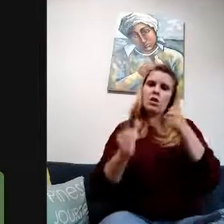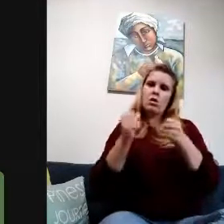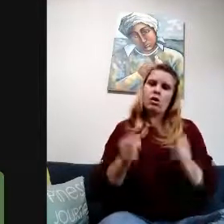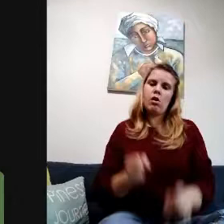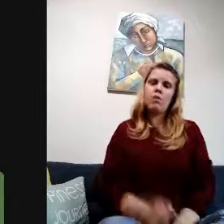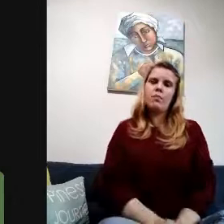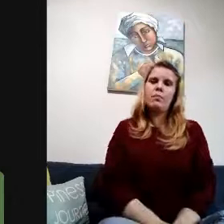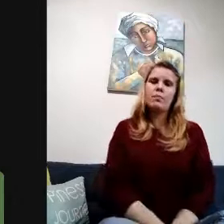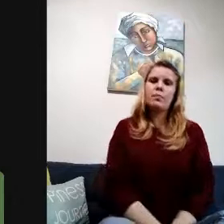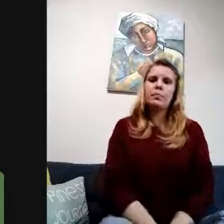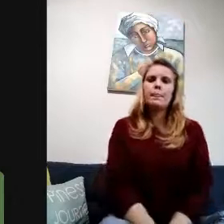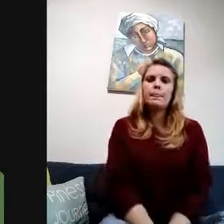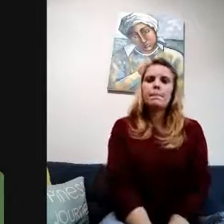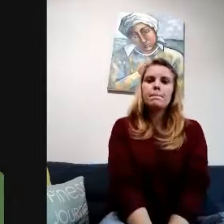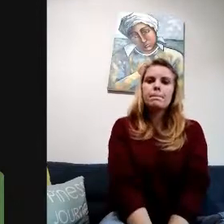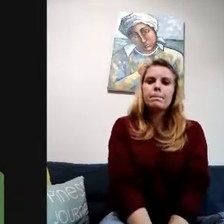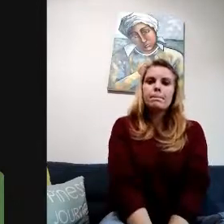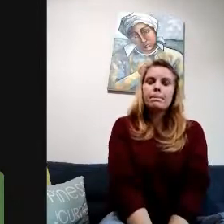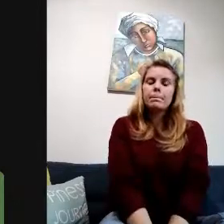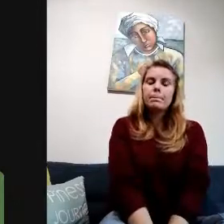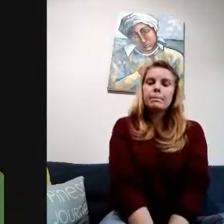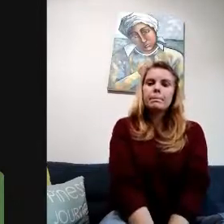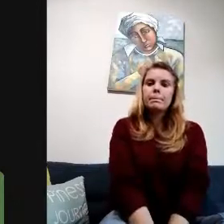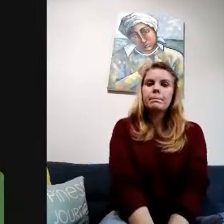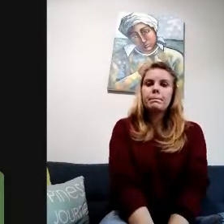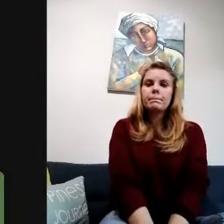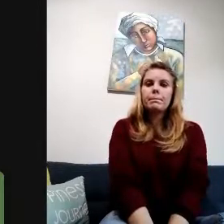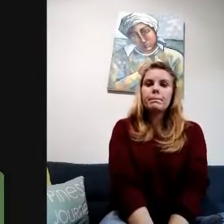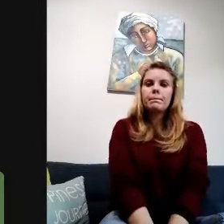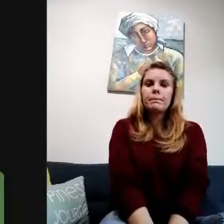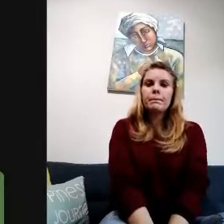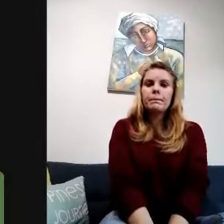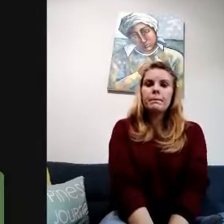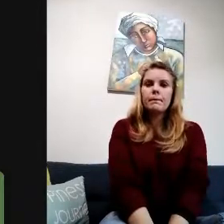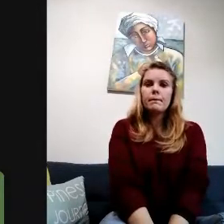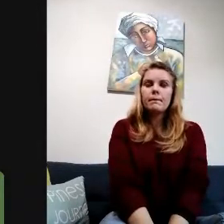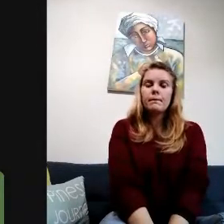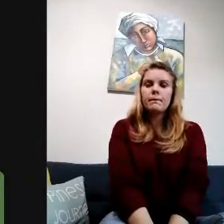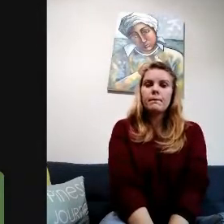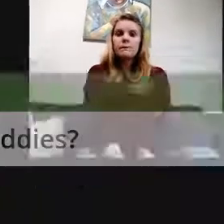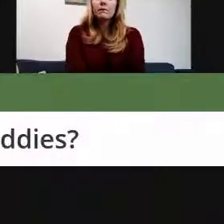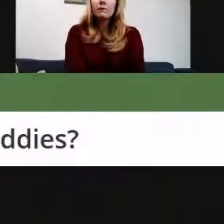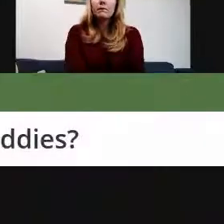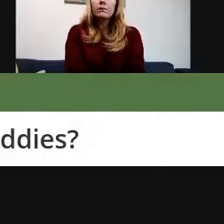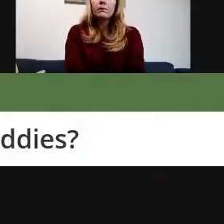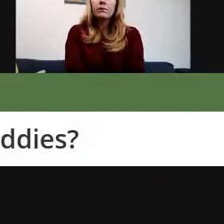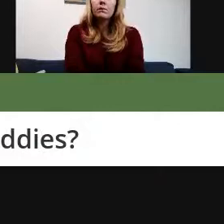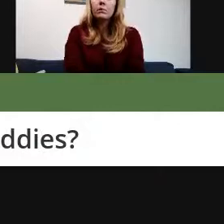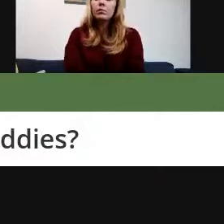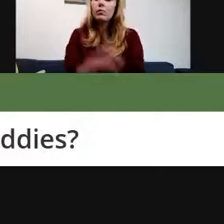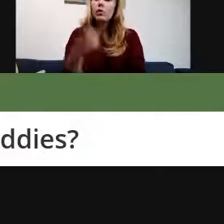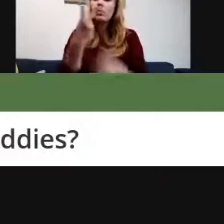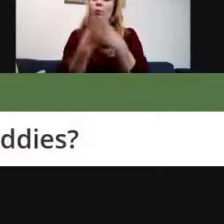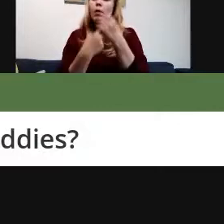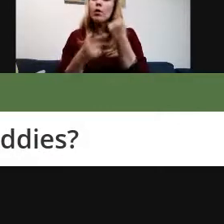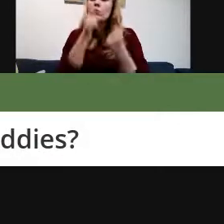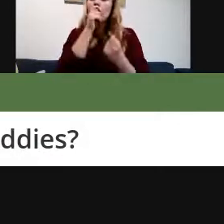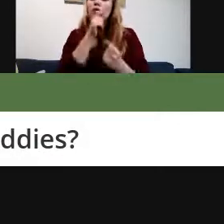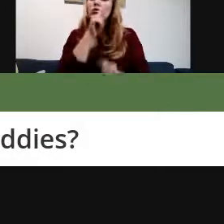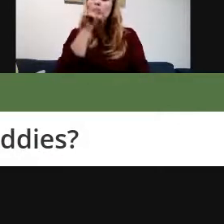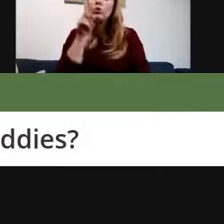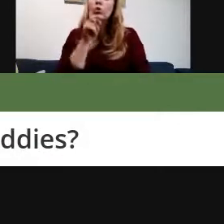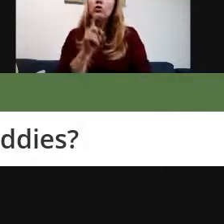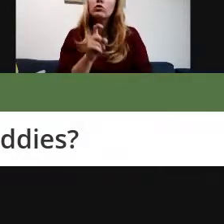And I suppose I think you guys can probably both answer this question, but are